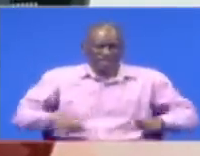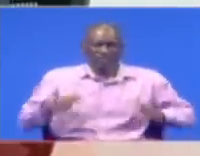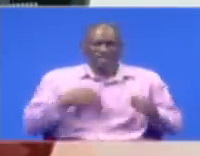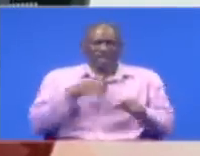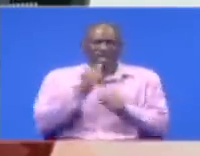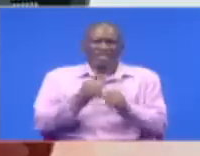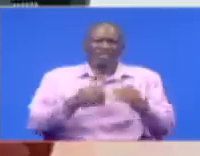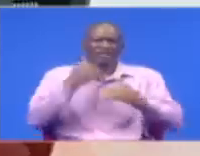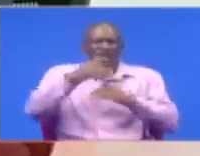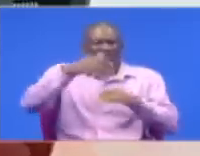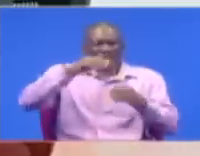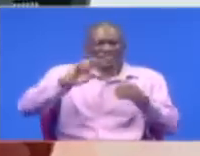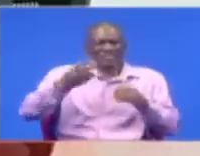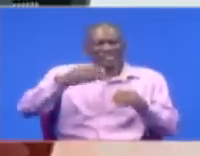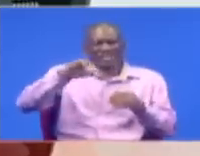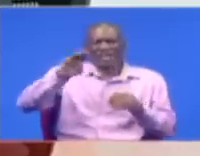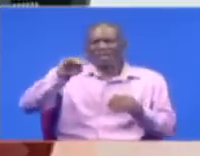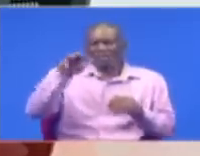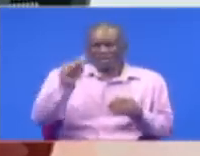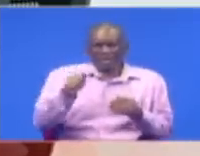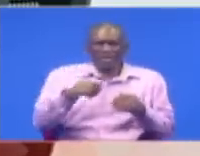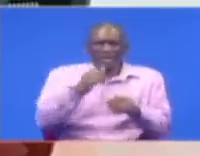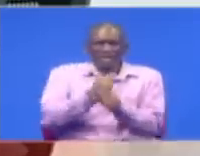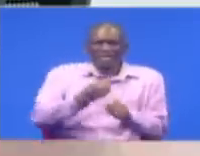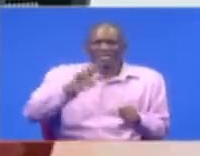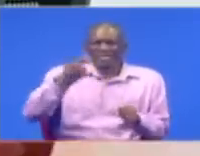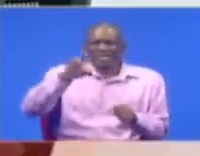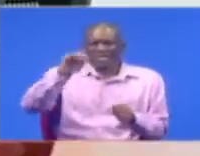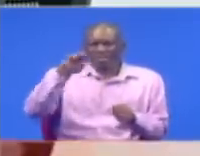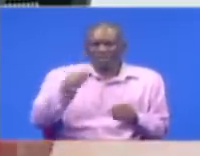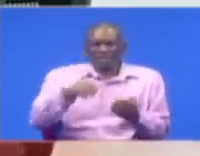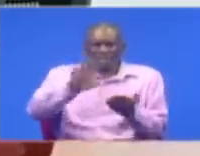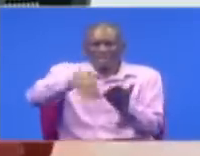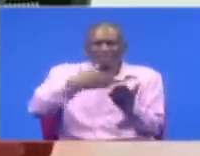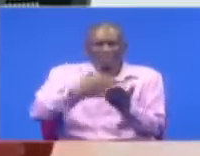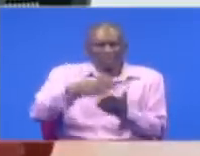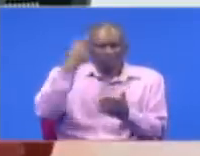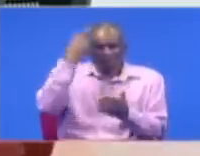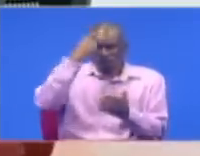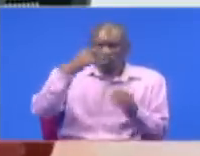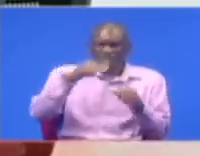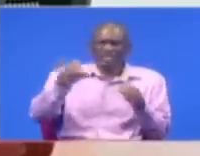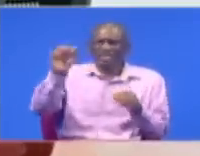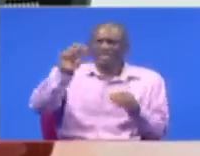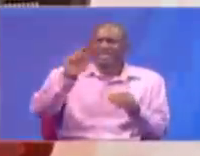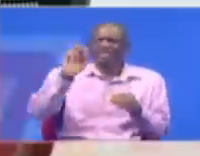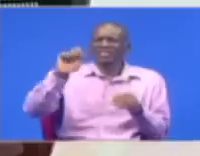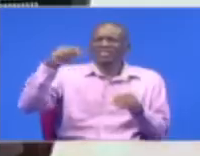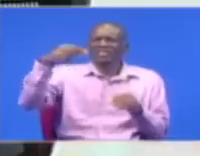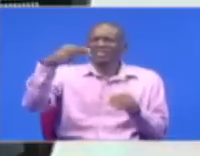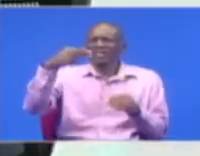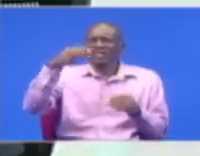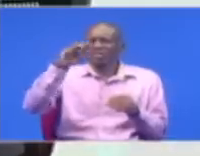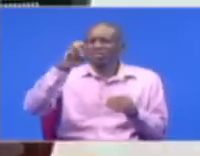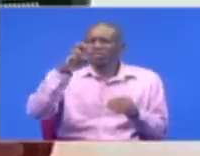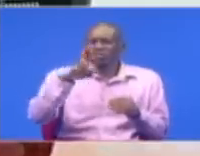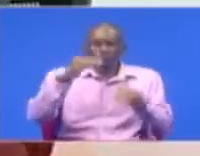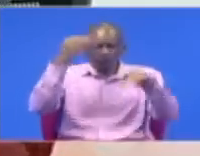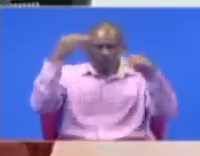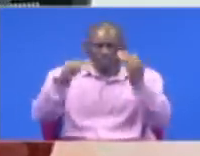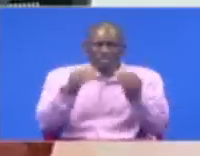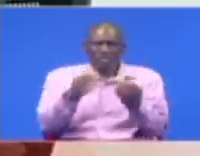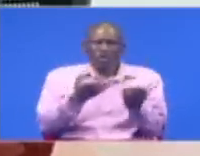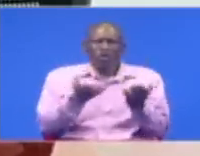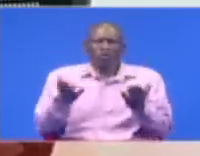a postgraduate, a second master's degree in applied philosophy at Strathmore University. In that, I learned